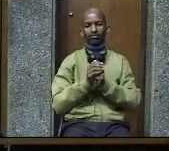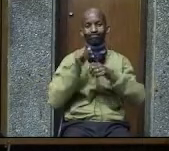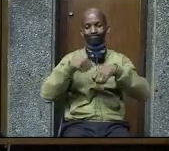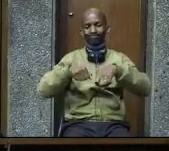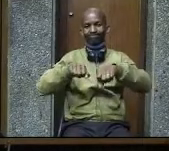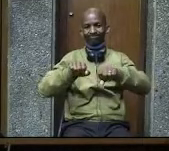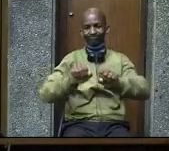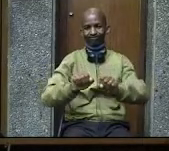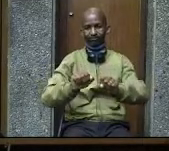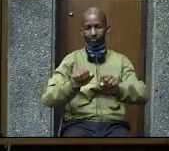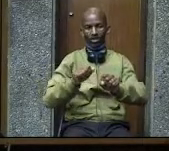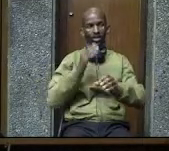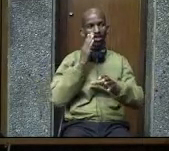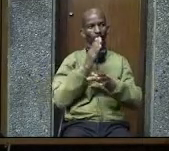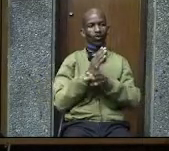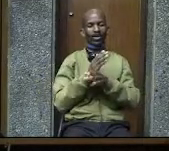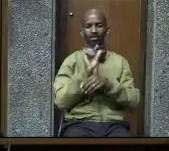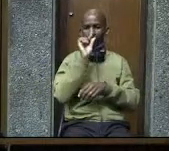Chairperson,